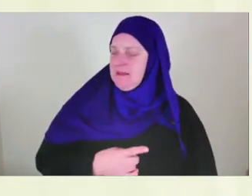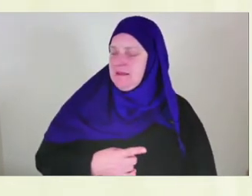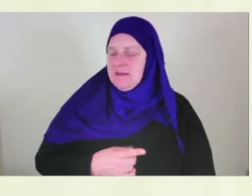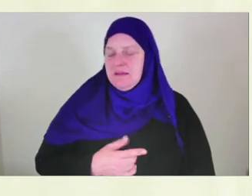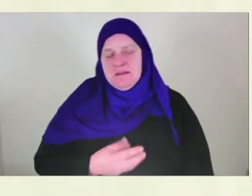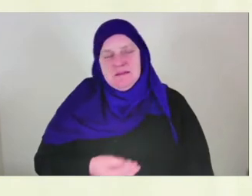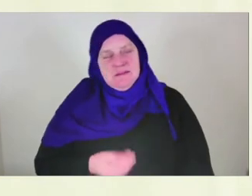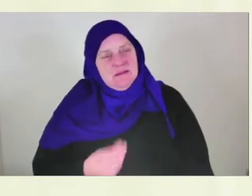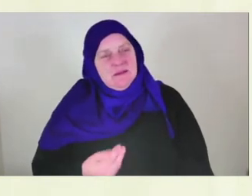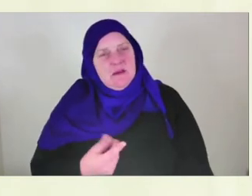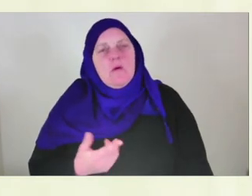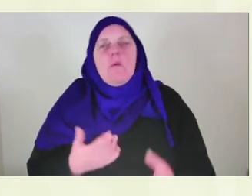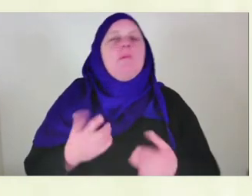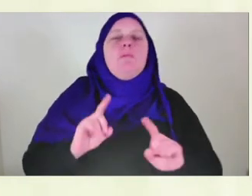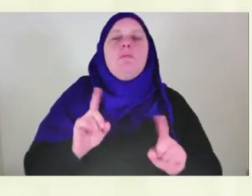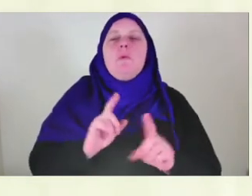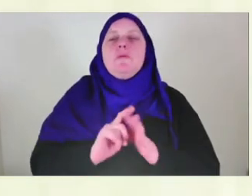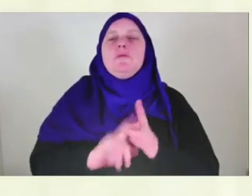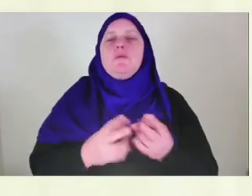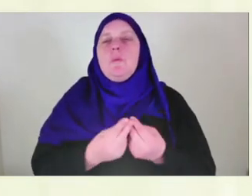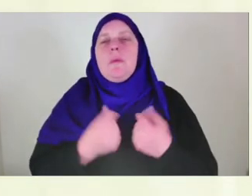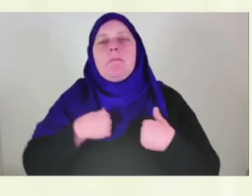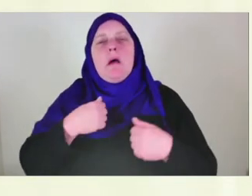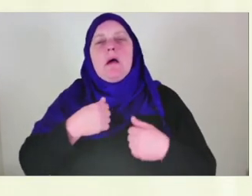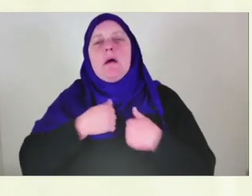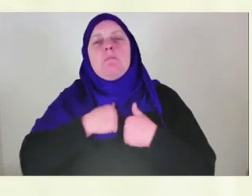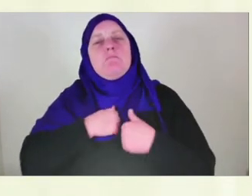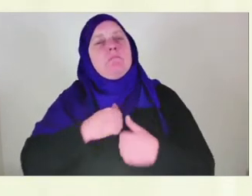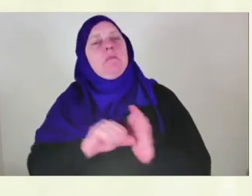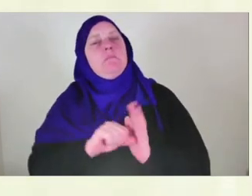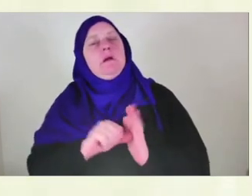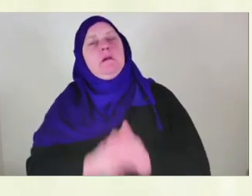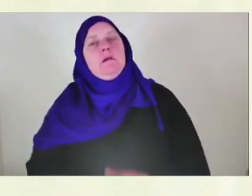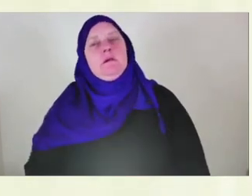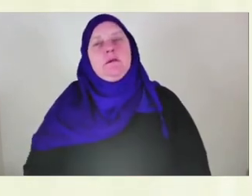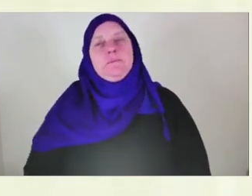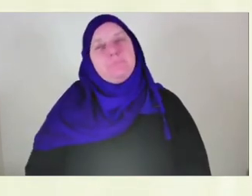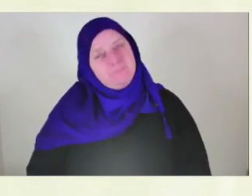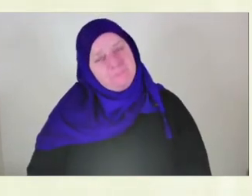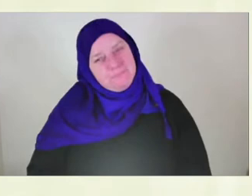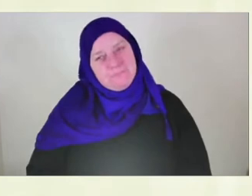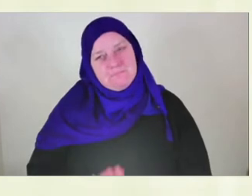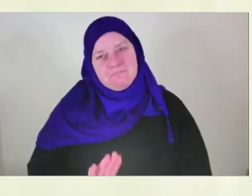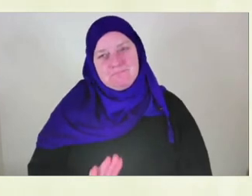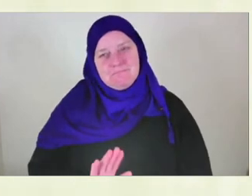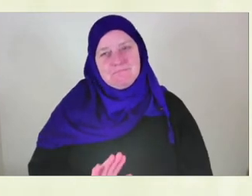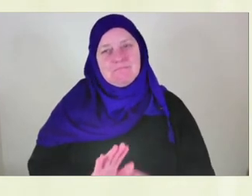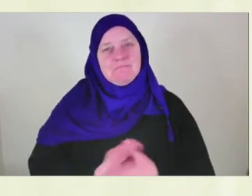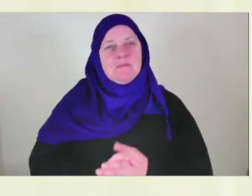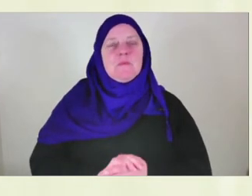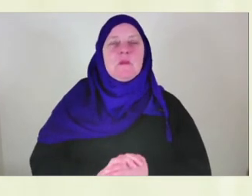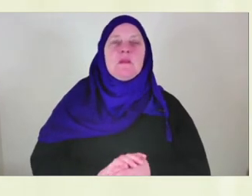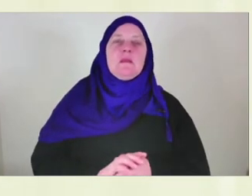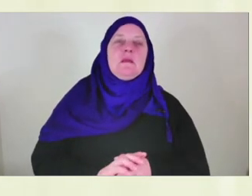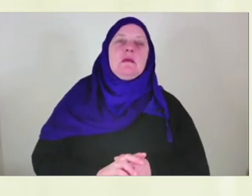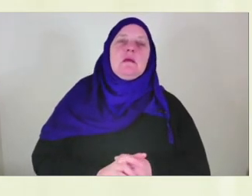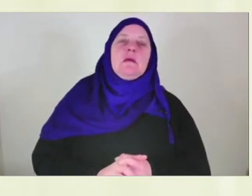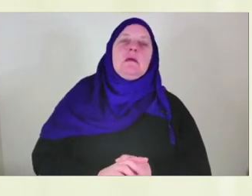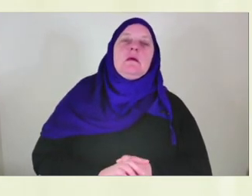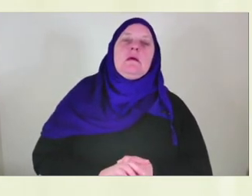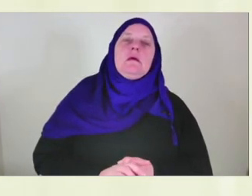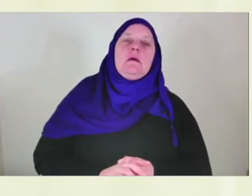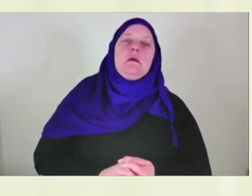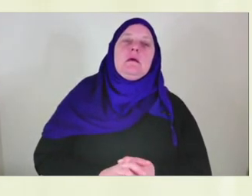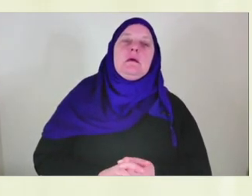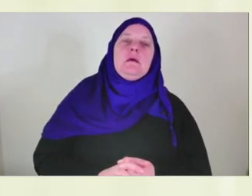them to get by. If you want to do that extra yard, you know, you might save here so you can go and do with the money something else.